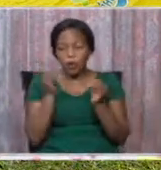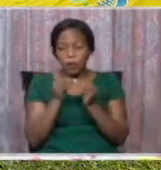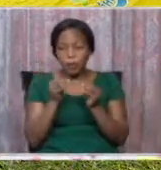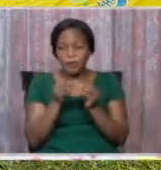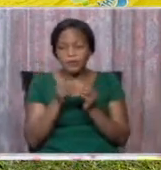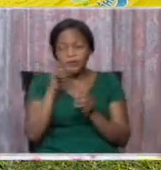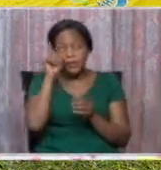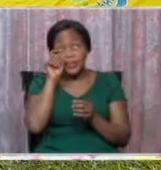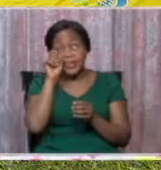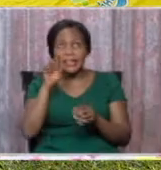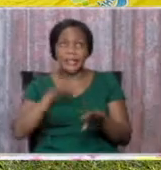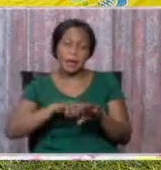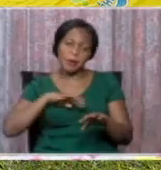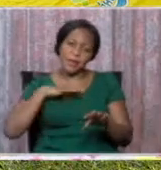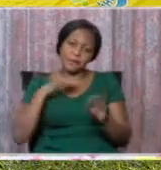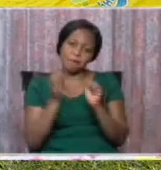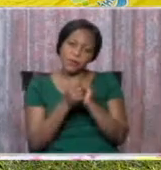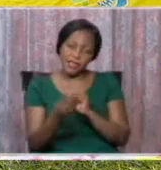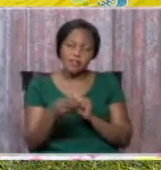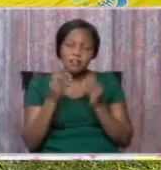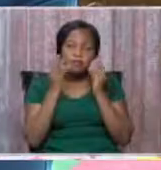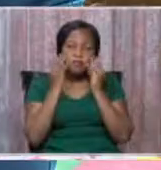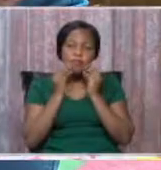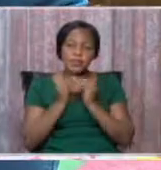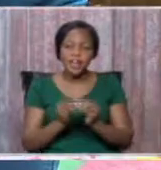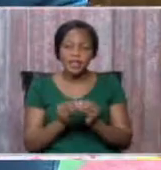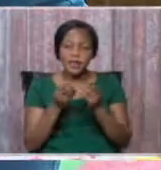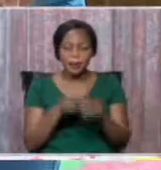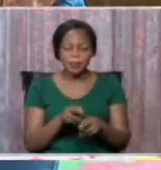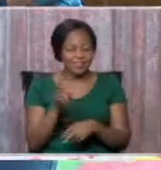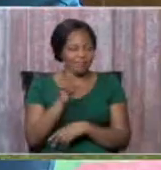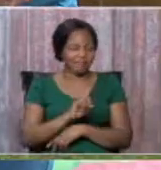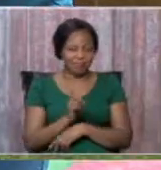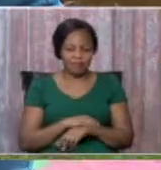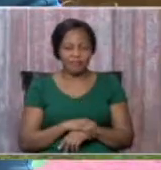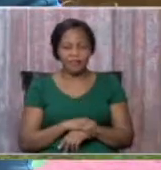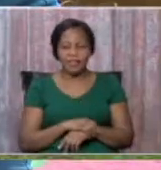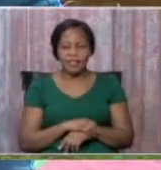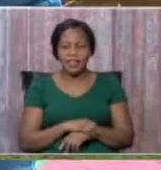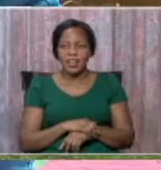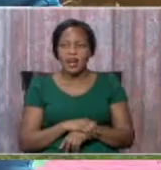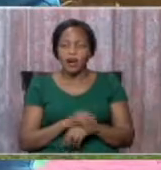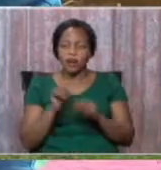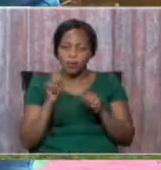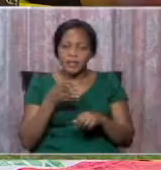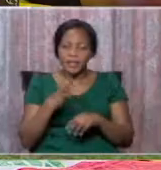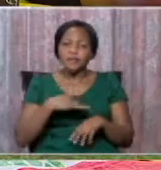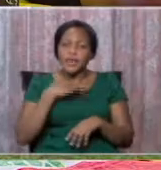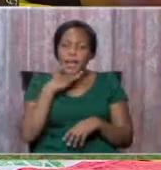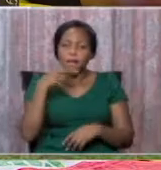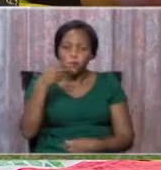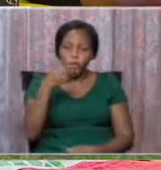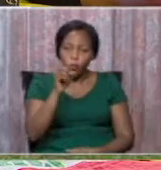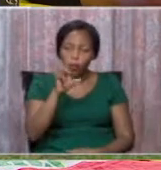before the beard actually grows. So relax, the beards will come, and even the muscles will